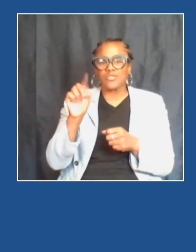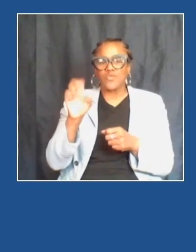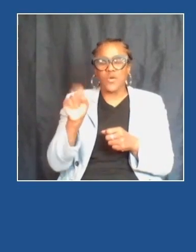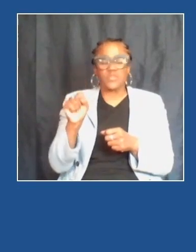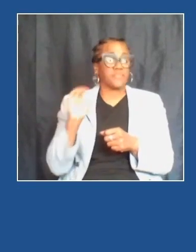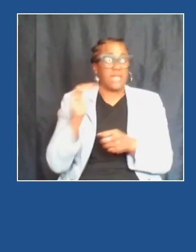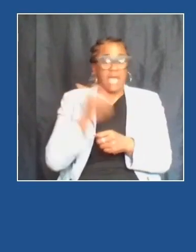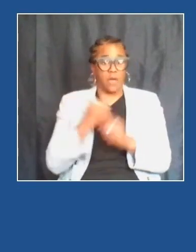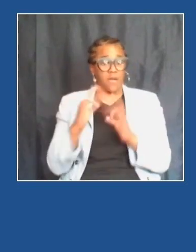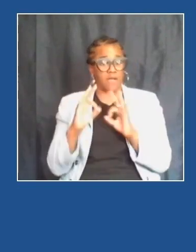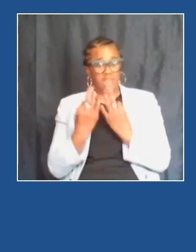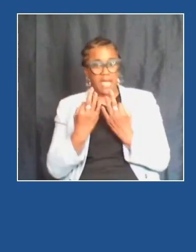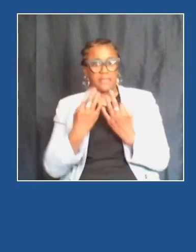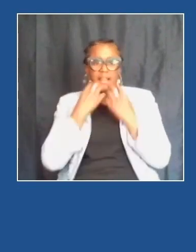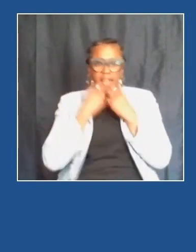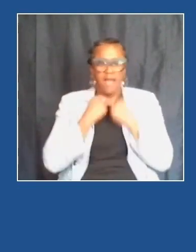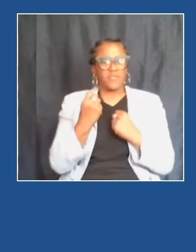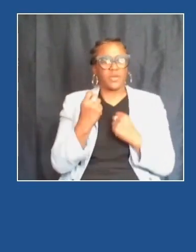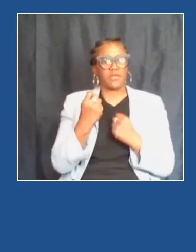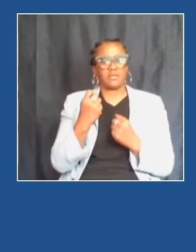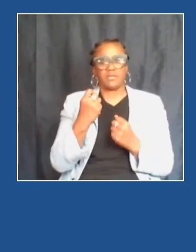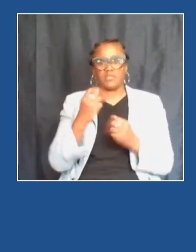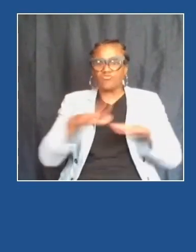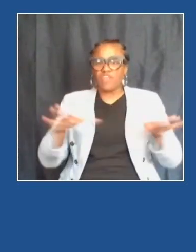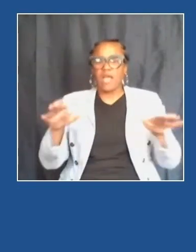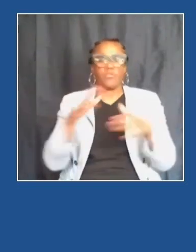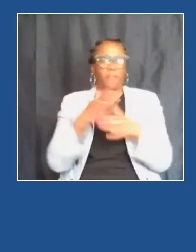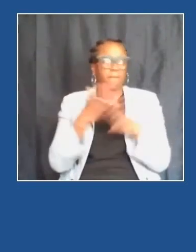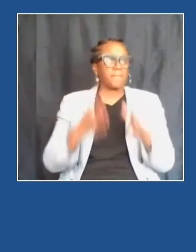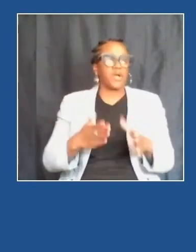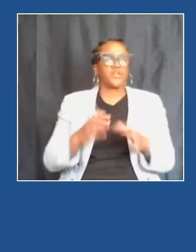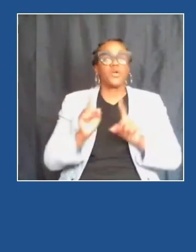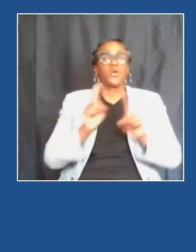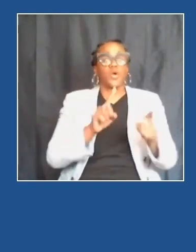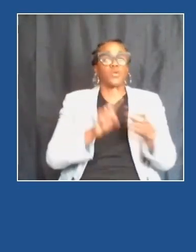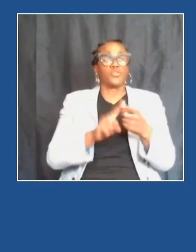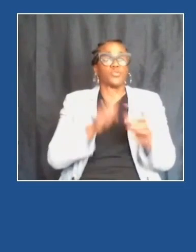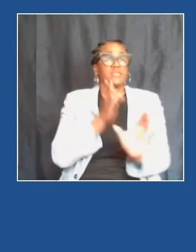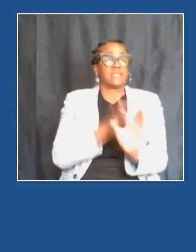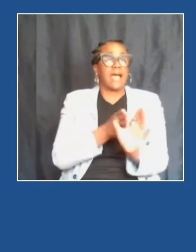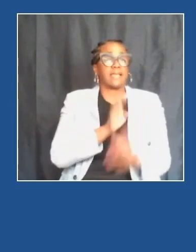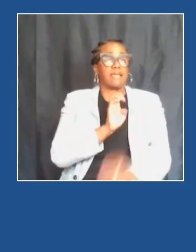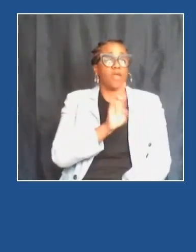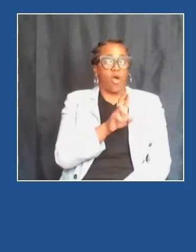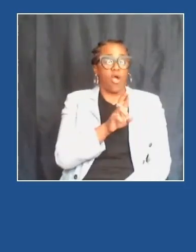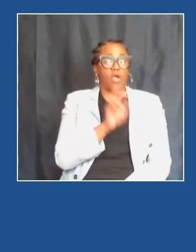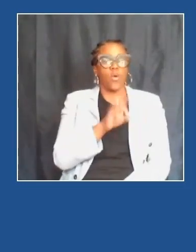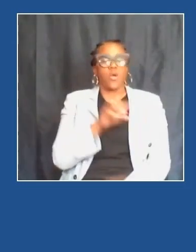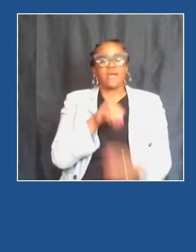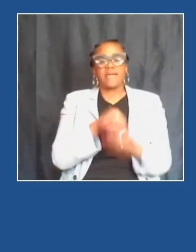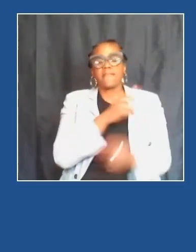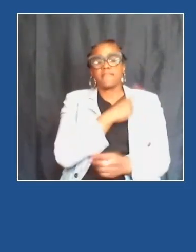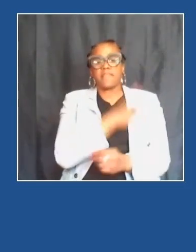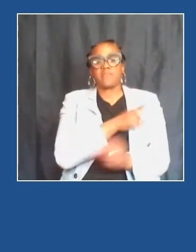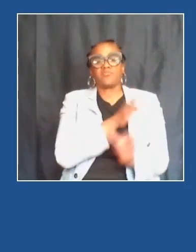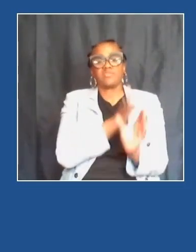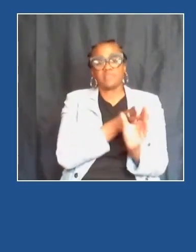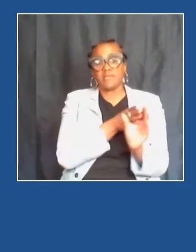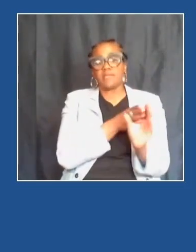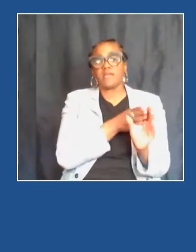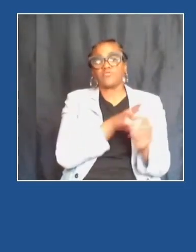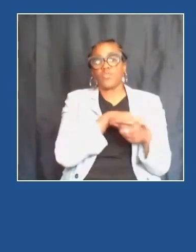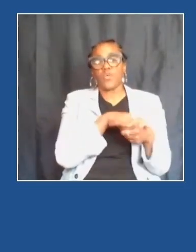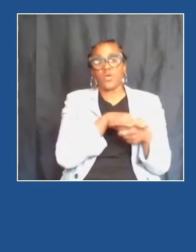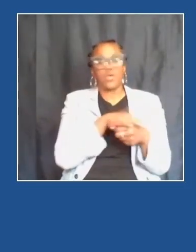loved one, our child, our partner, whoever it is, goes to the psych ER or goes to an inpatient psychiatric ward.